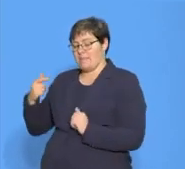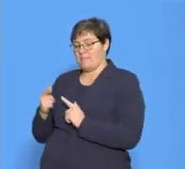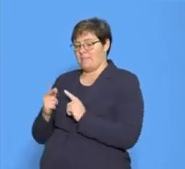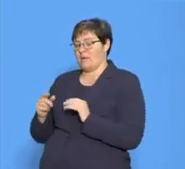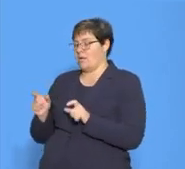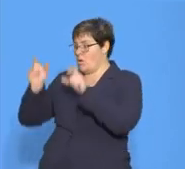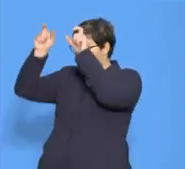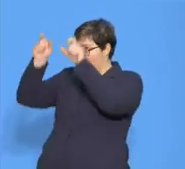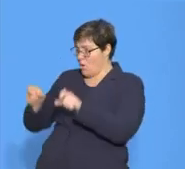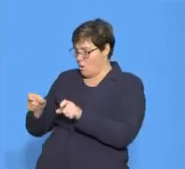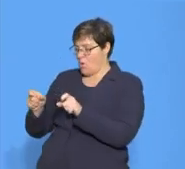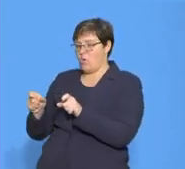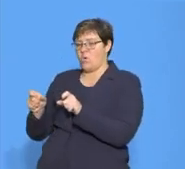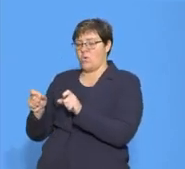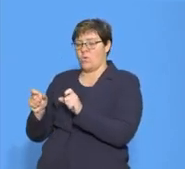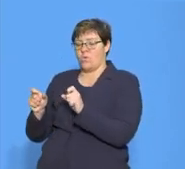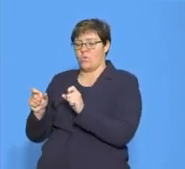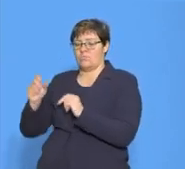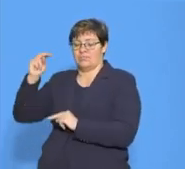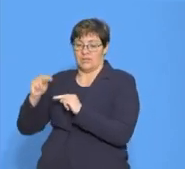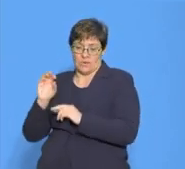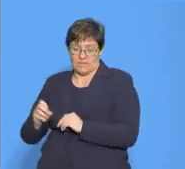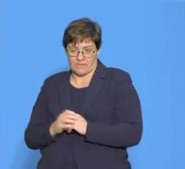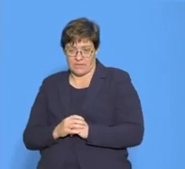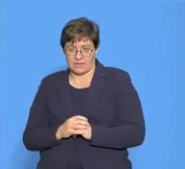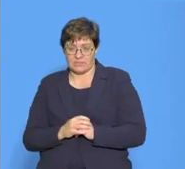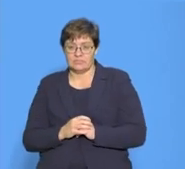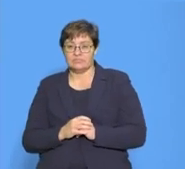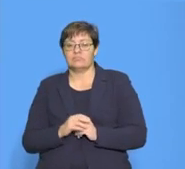and wide, whereas in apes it's long and narrow.